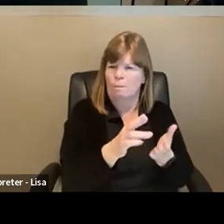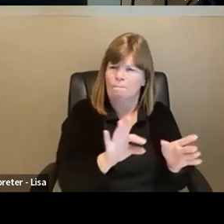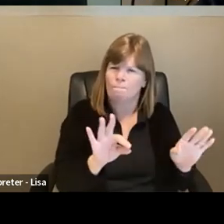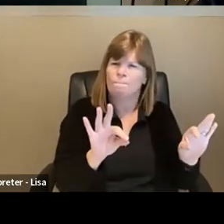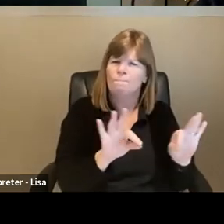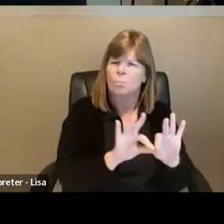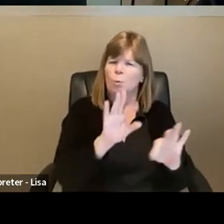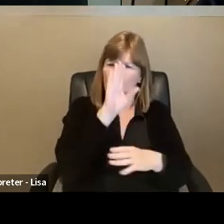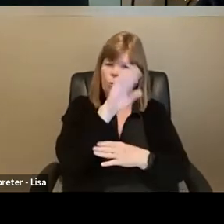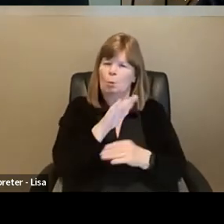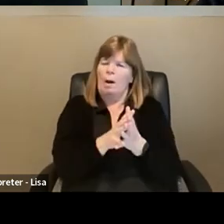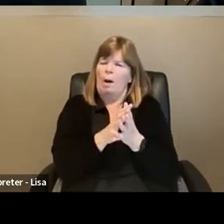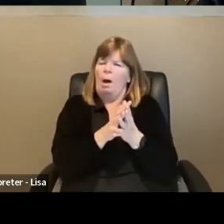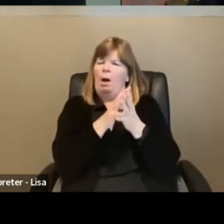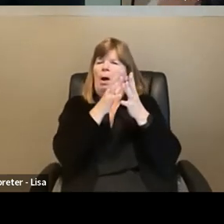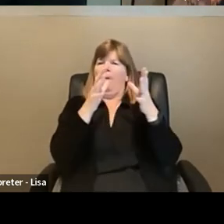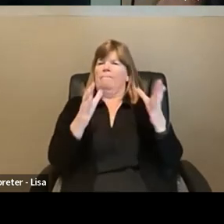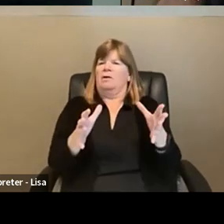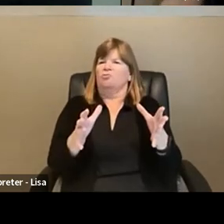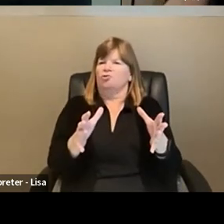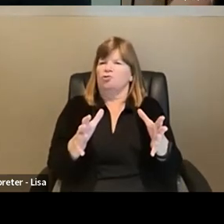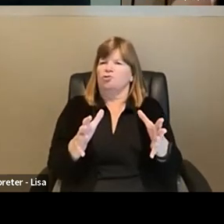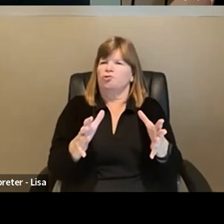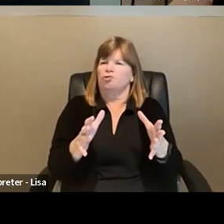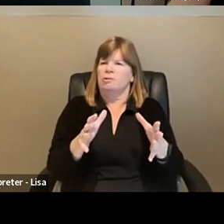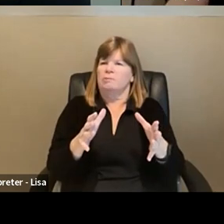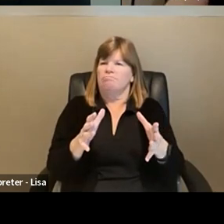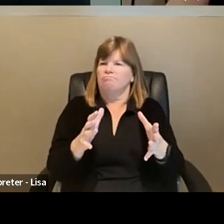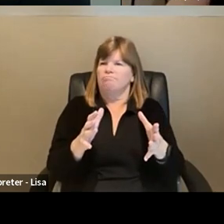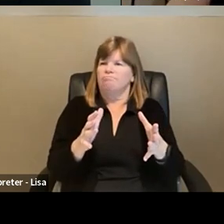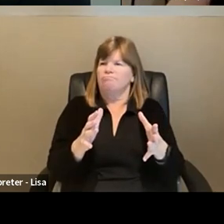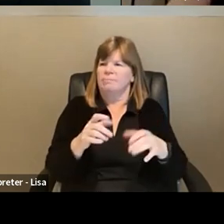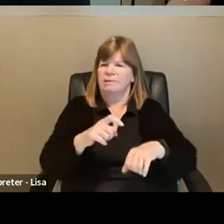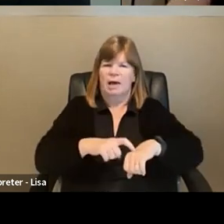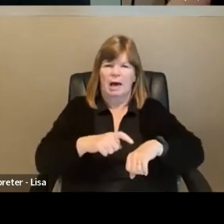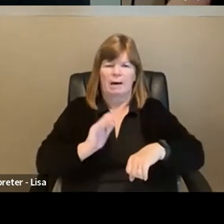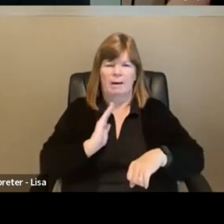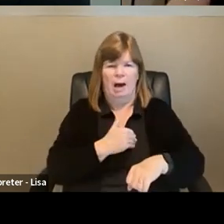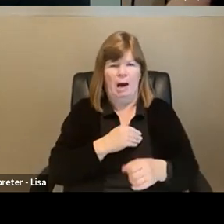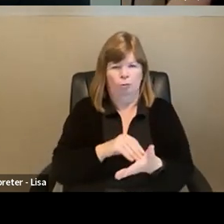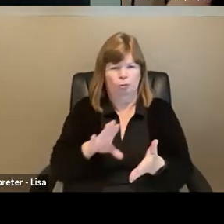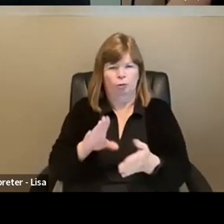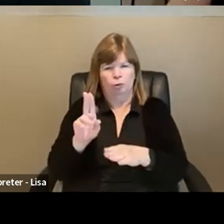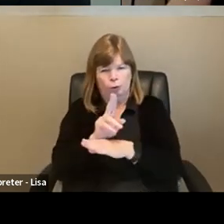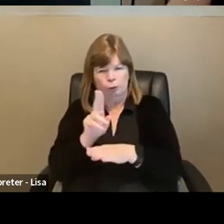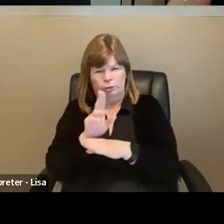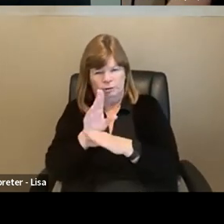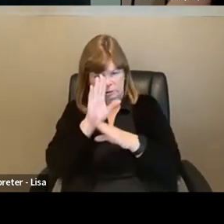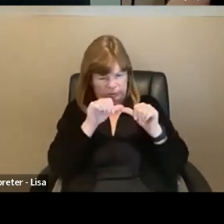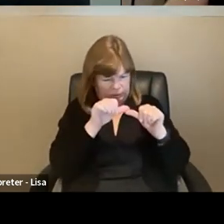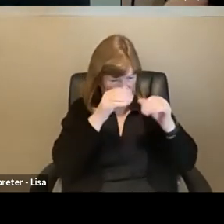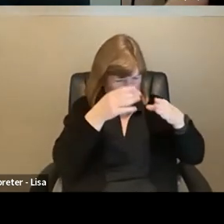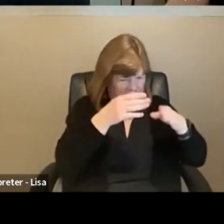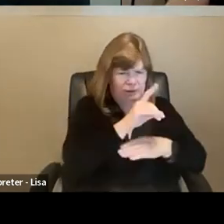knowing how much time our scholars are spending and thriving in the digital world. Anna, you